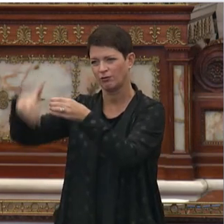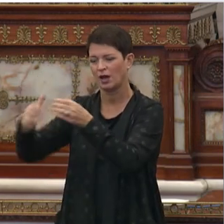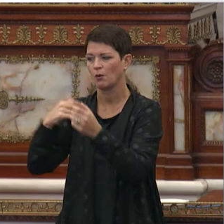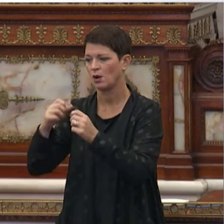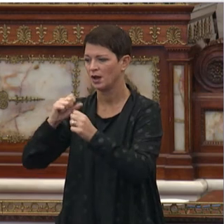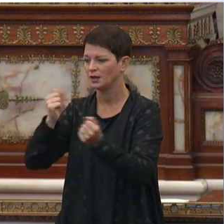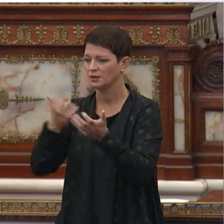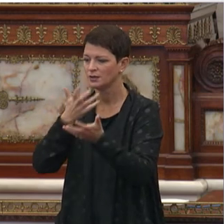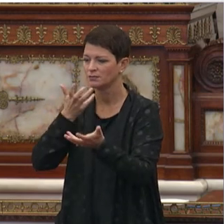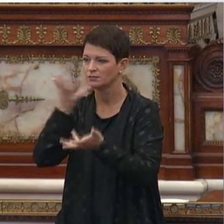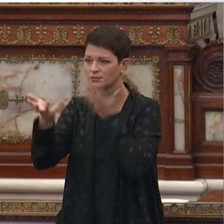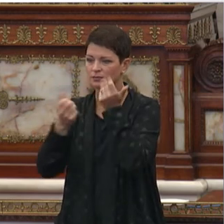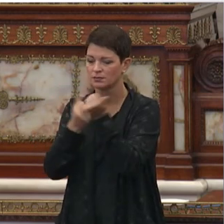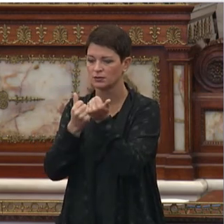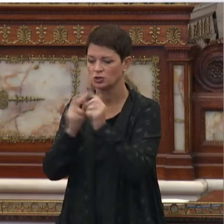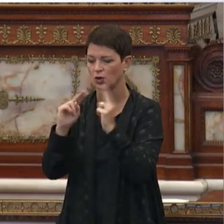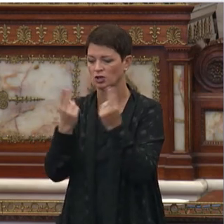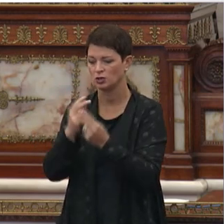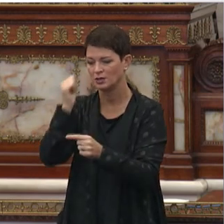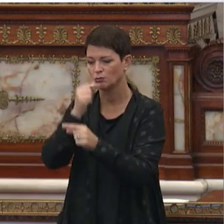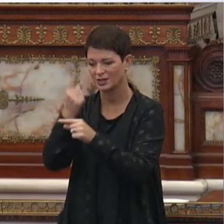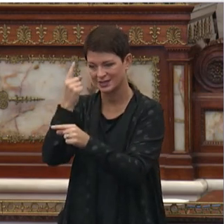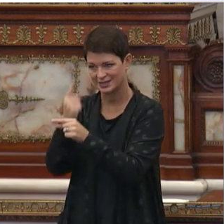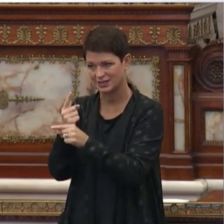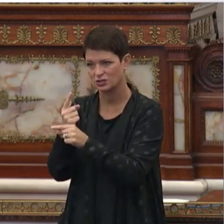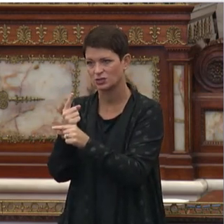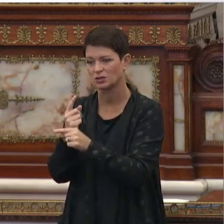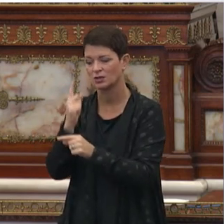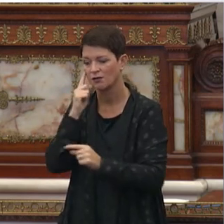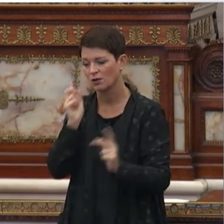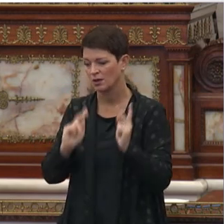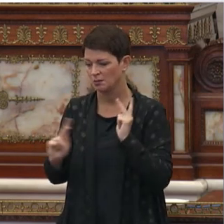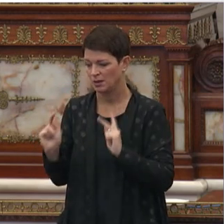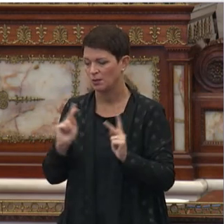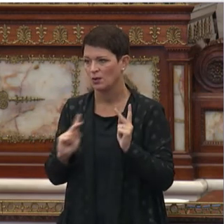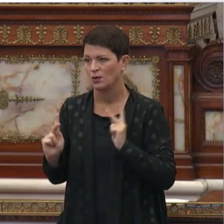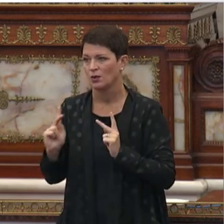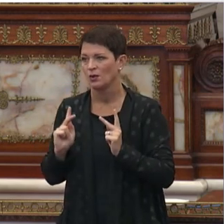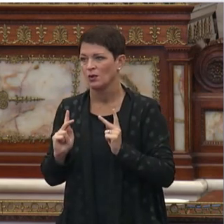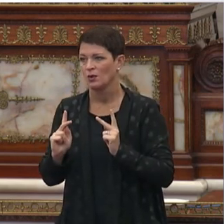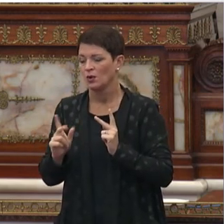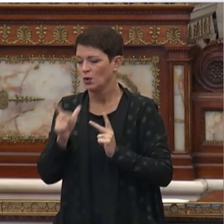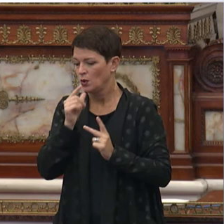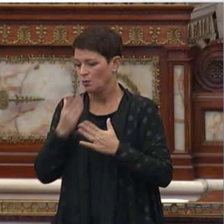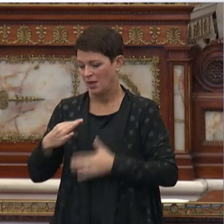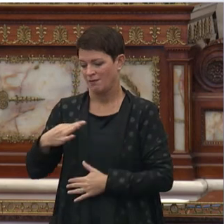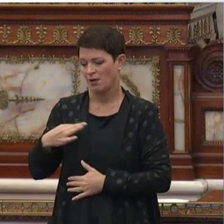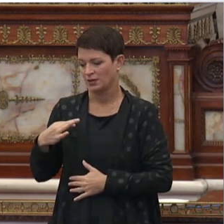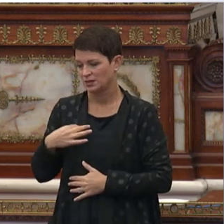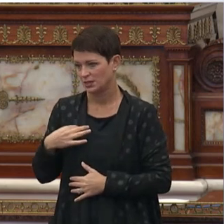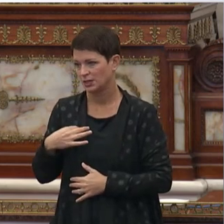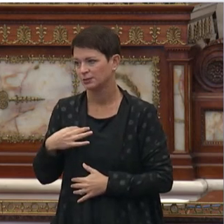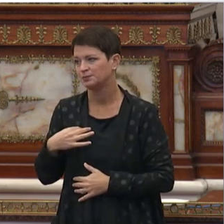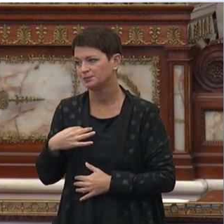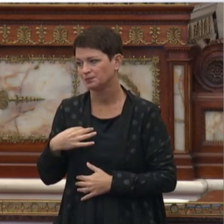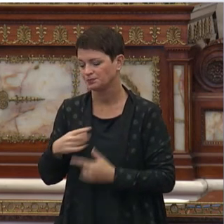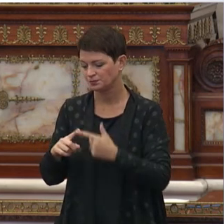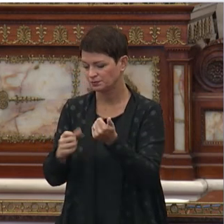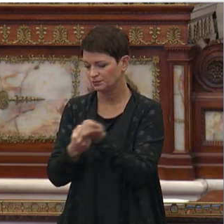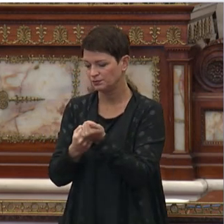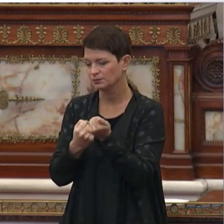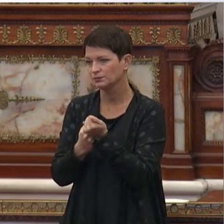our union brothers and sisters, some folks who might volunteer to